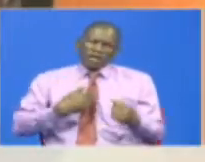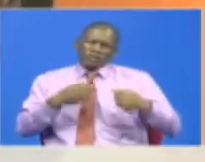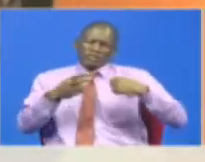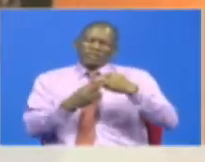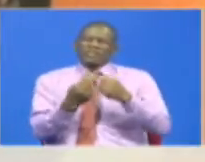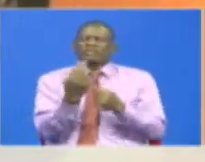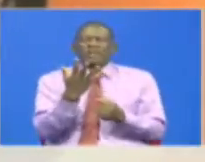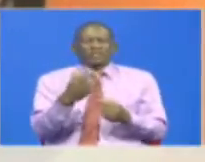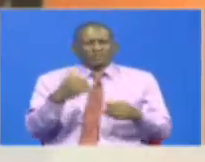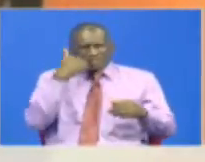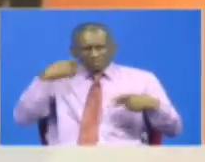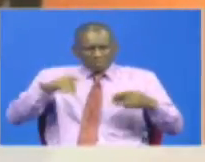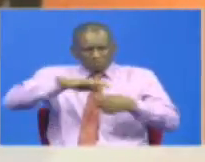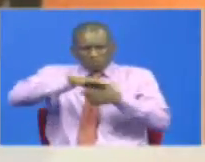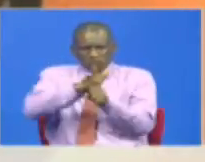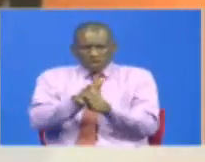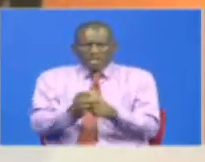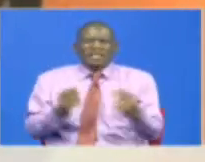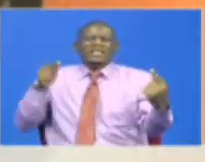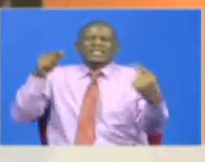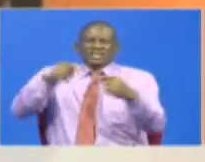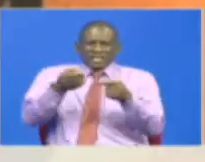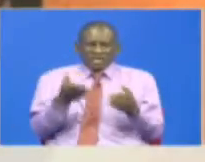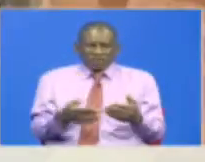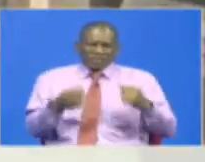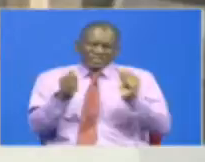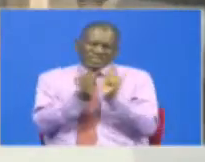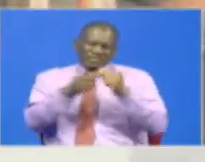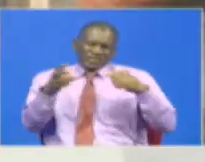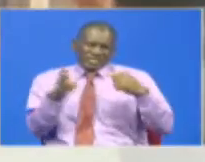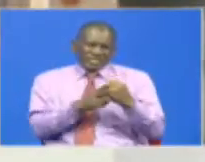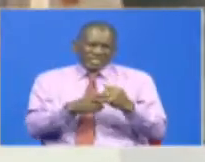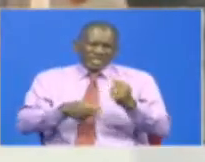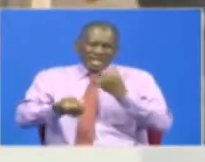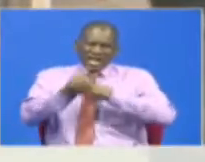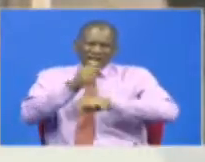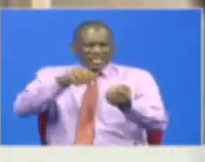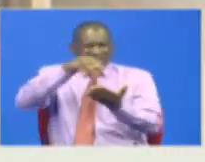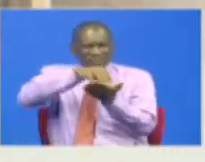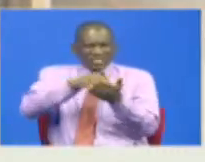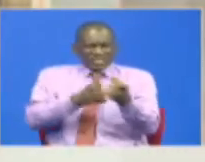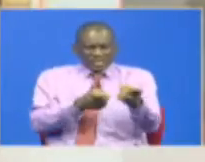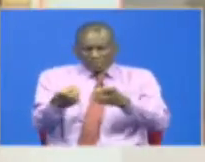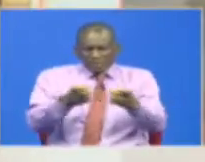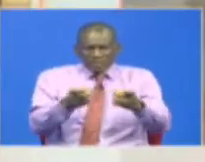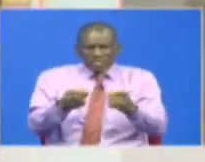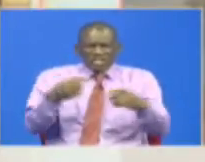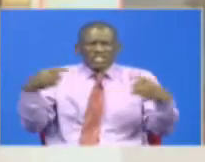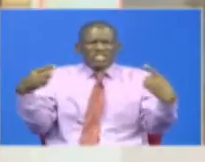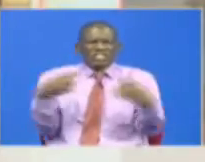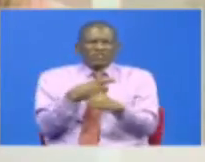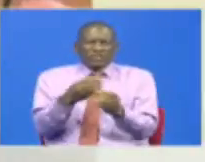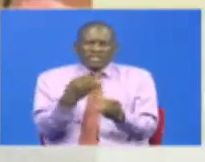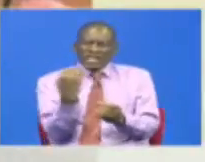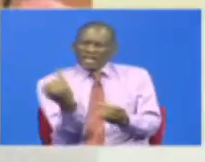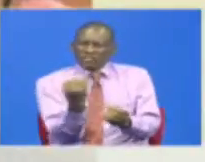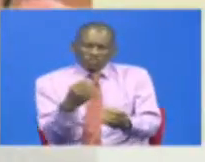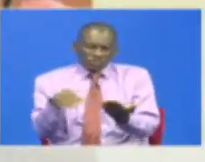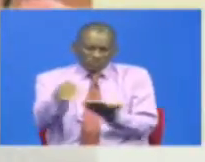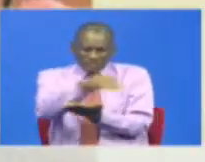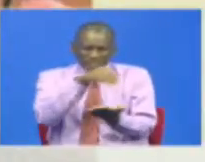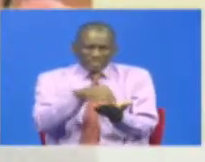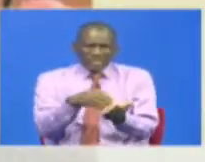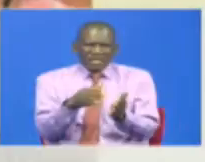of coronavirus. So far, 17 active cases are on management in various isolation facilities